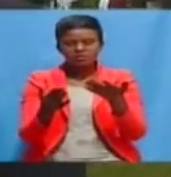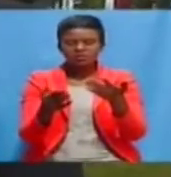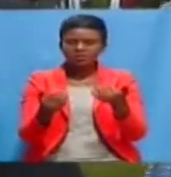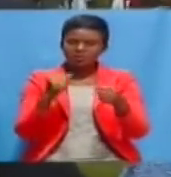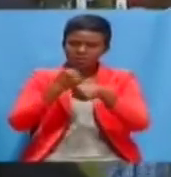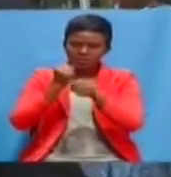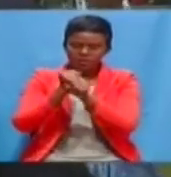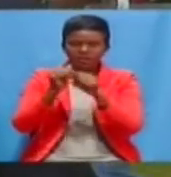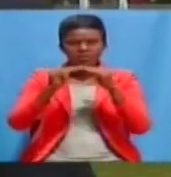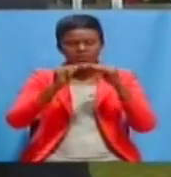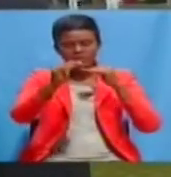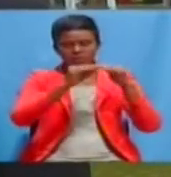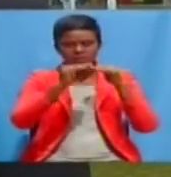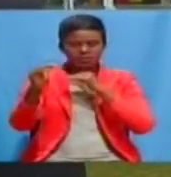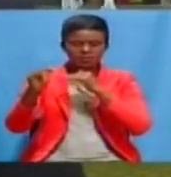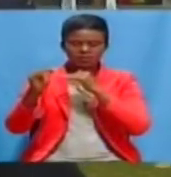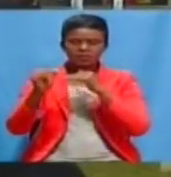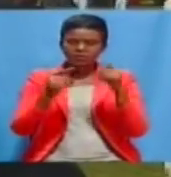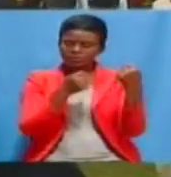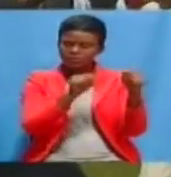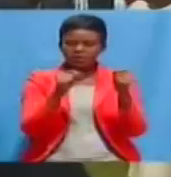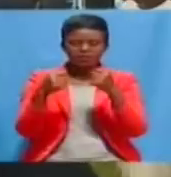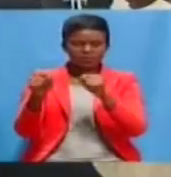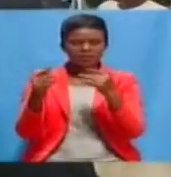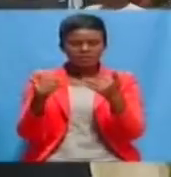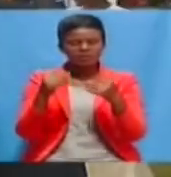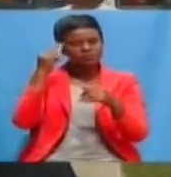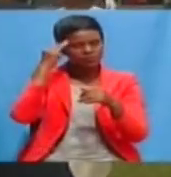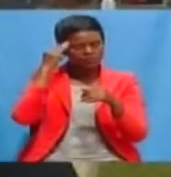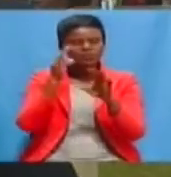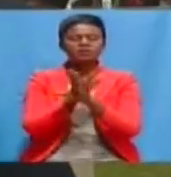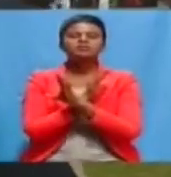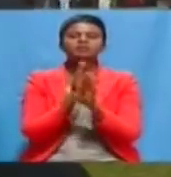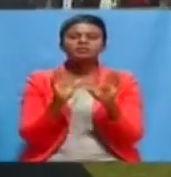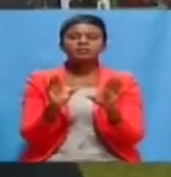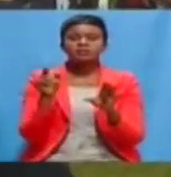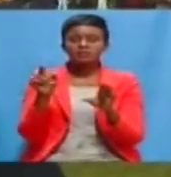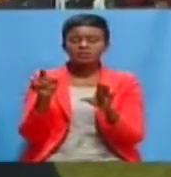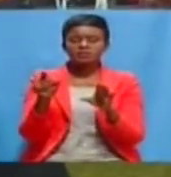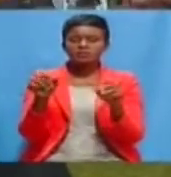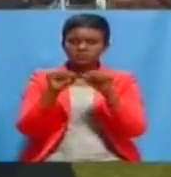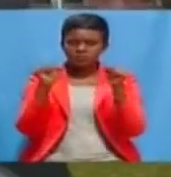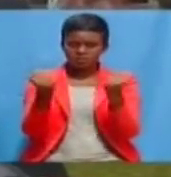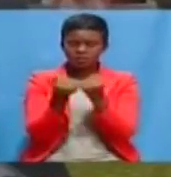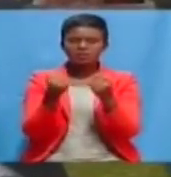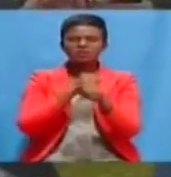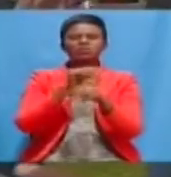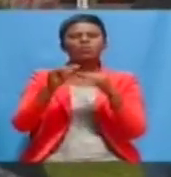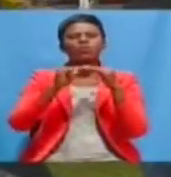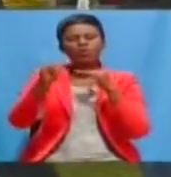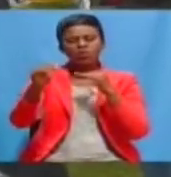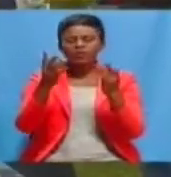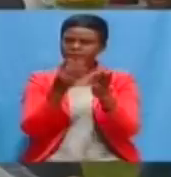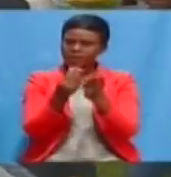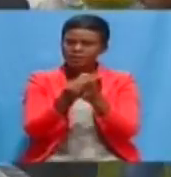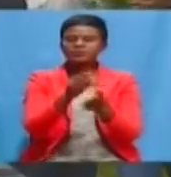income inequalities, to try and deal with the, as you know, Zambia is one of the most unequal societies in terms of income